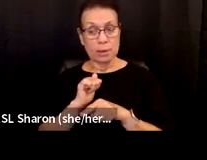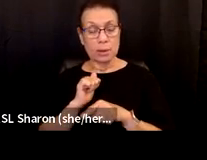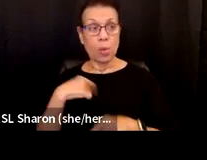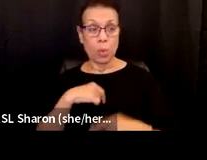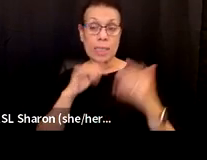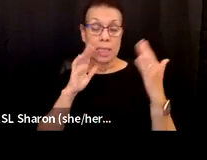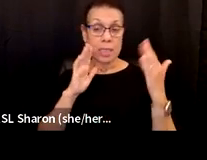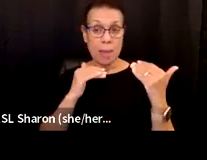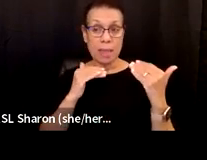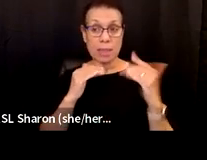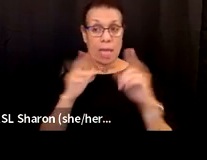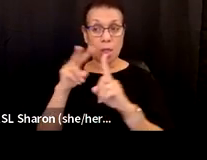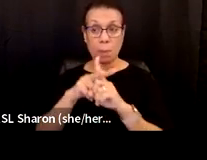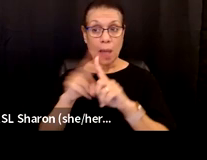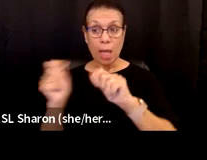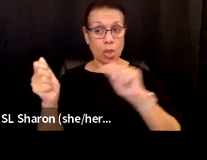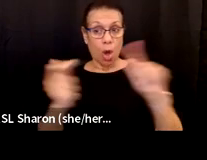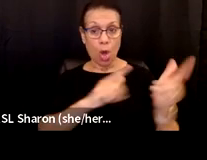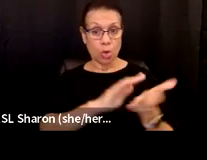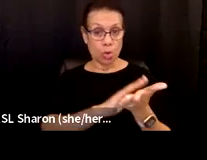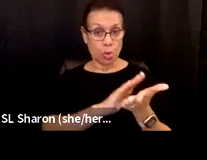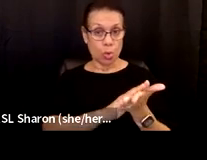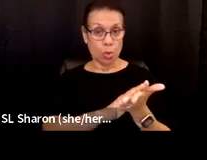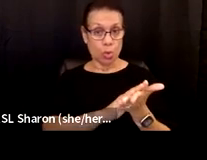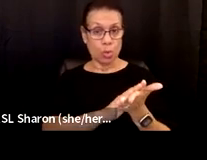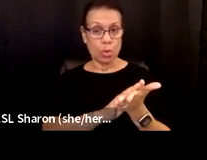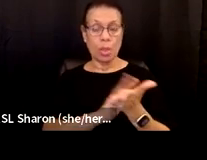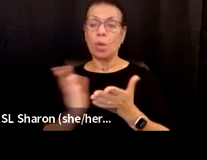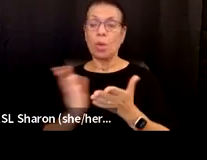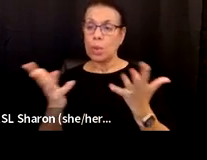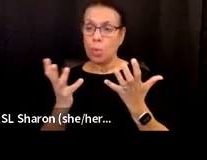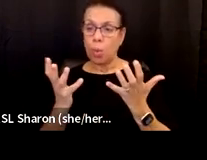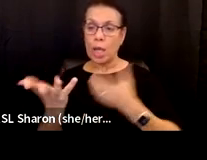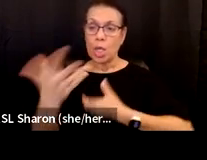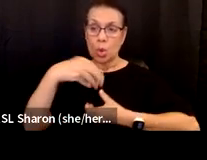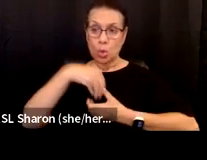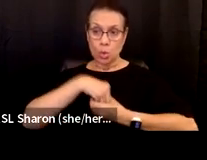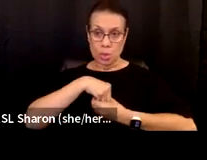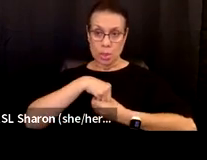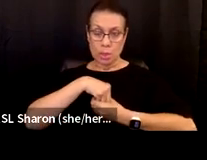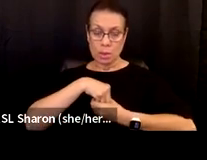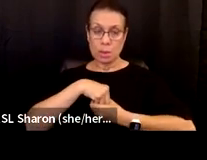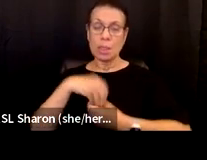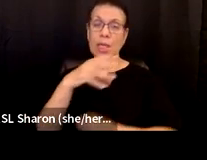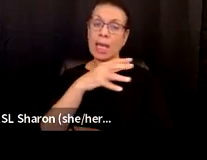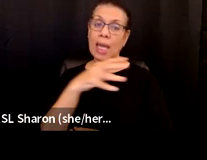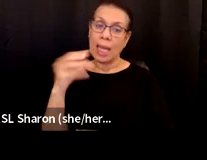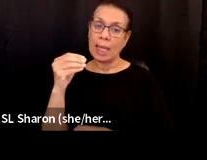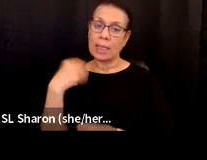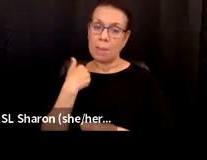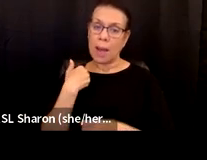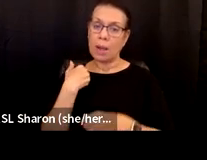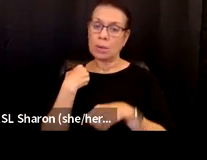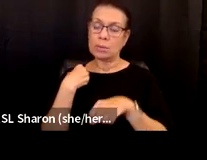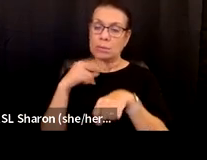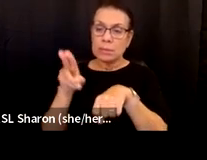across bps schools are opportunities for inclusion as well as to our earlier conversation around native language